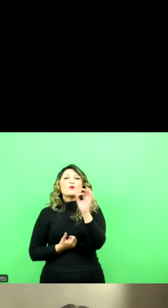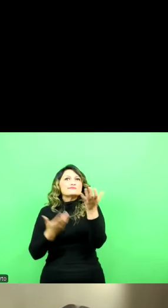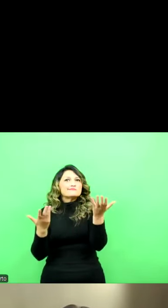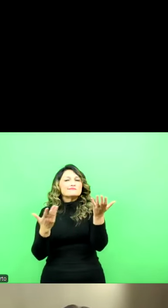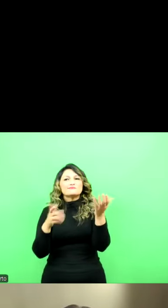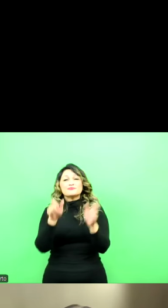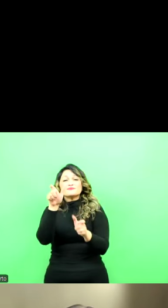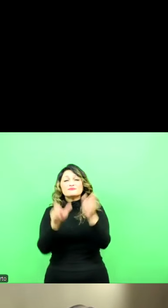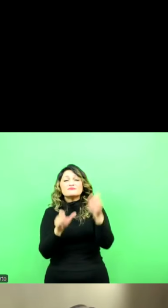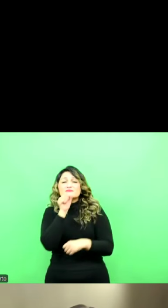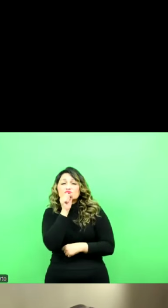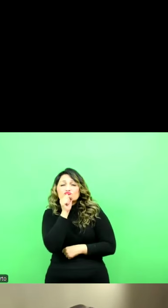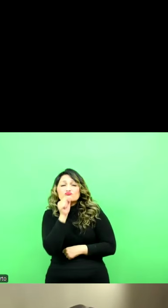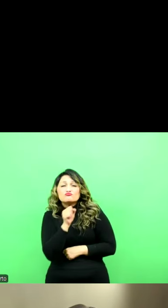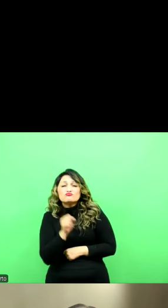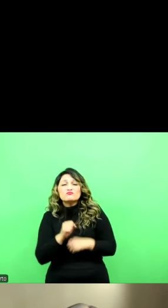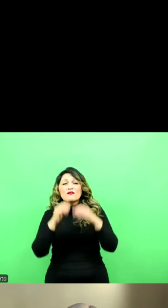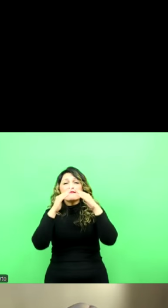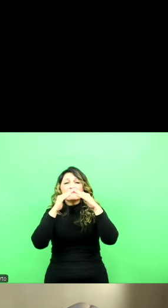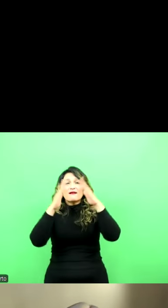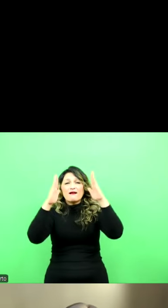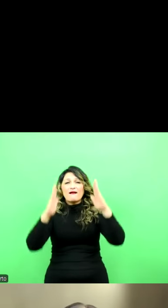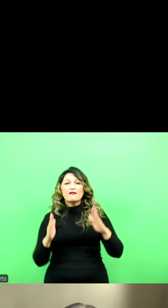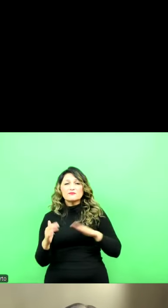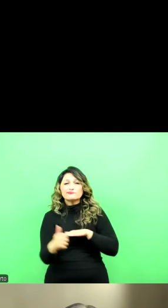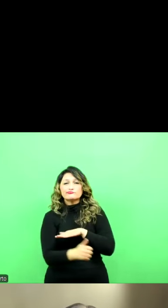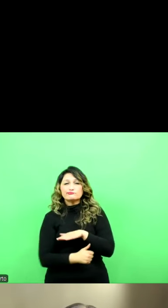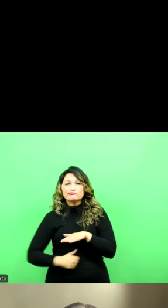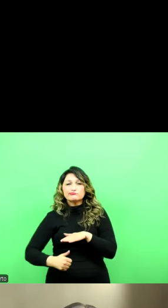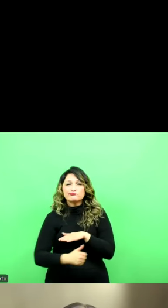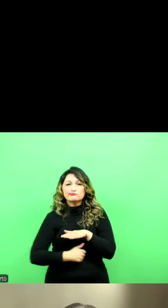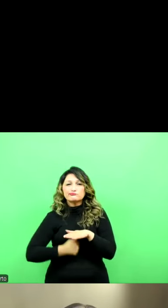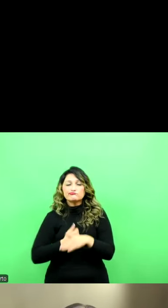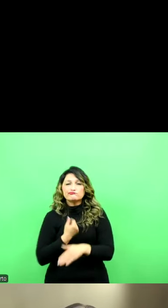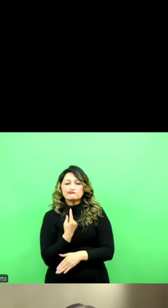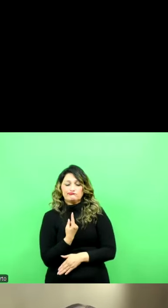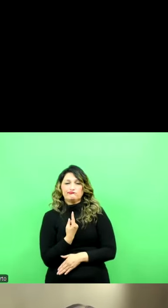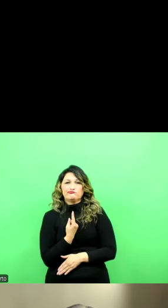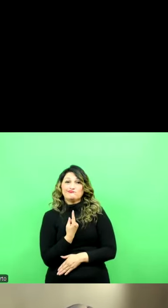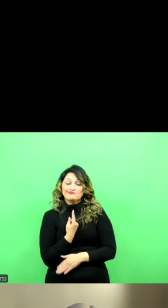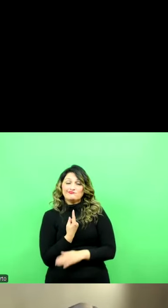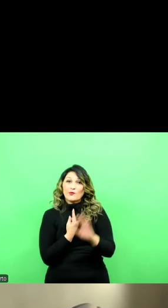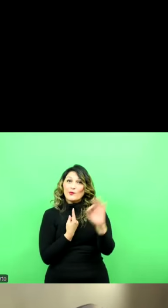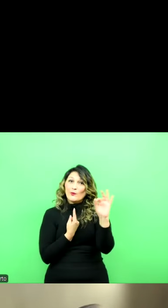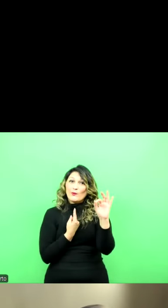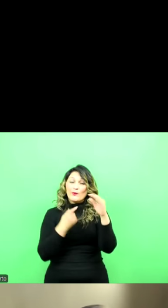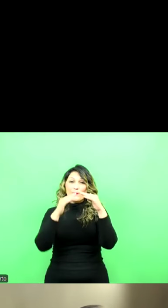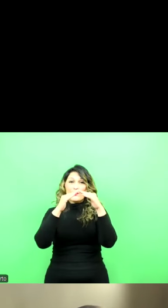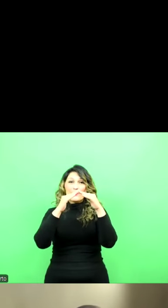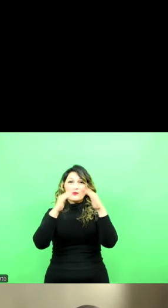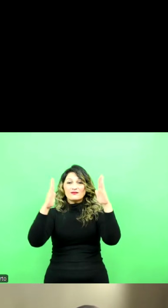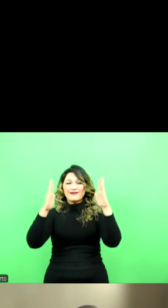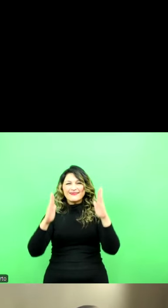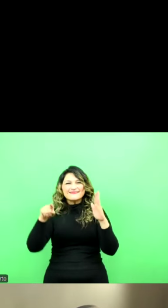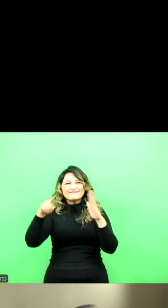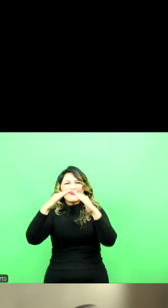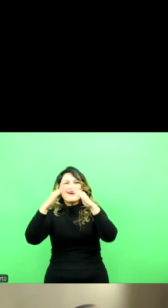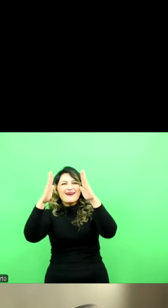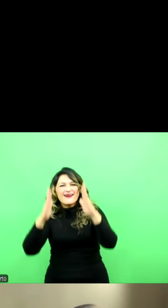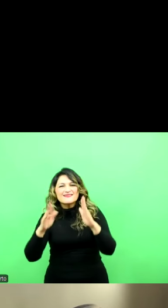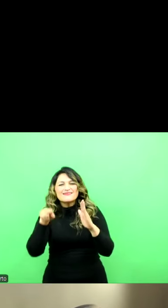evacuation challenges for nursing home residents and assisted living residents. If there's an interruption